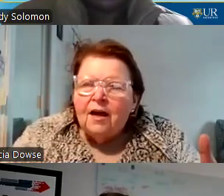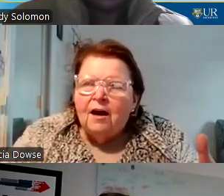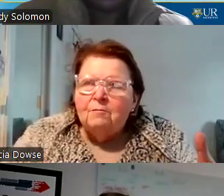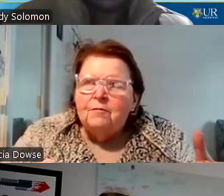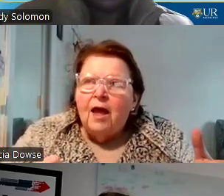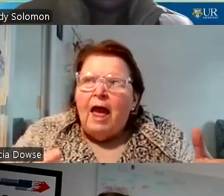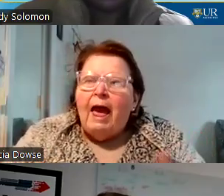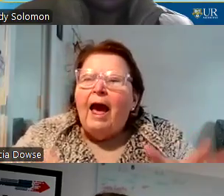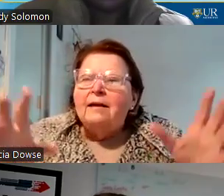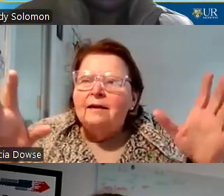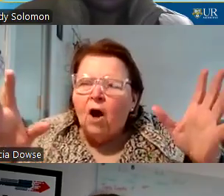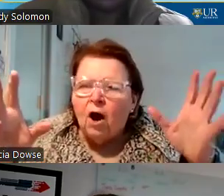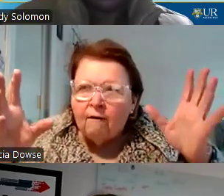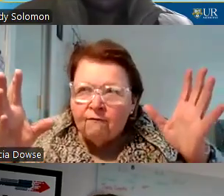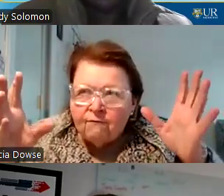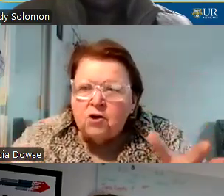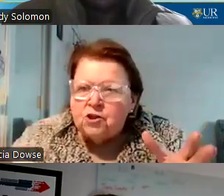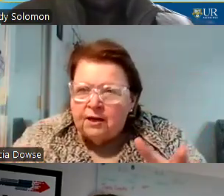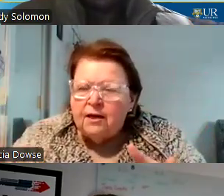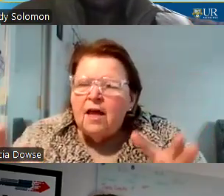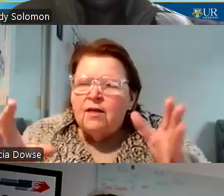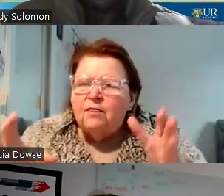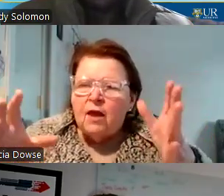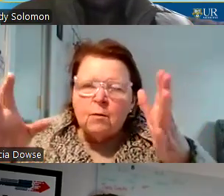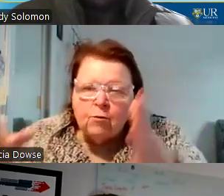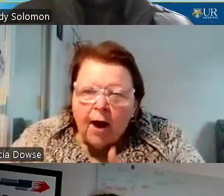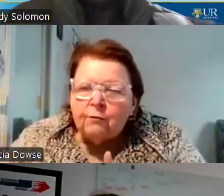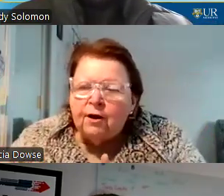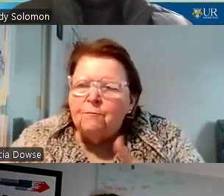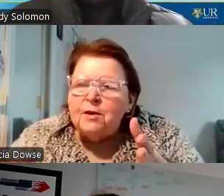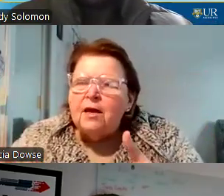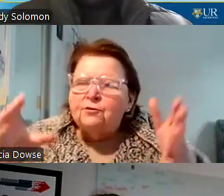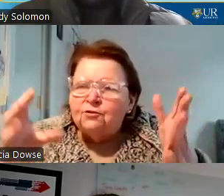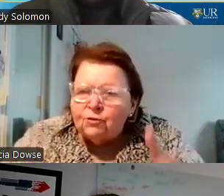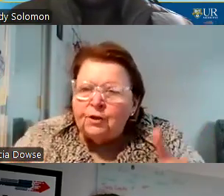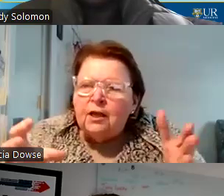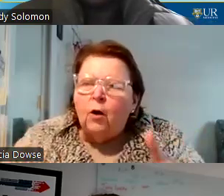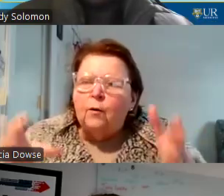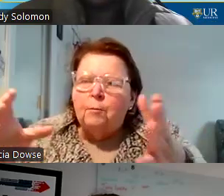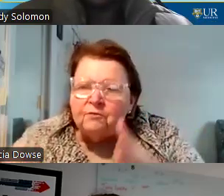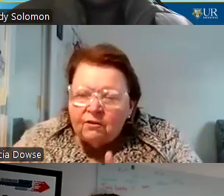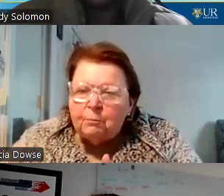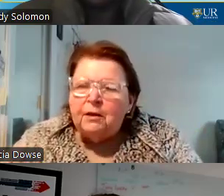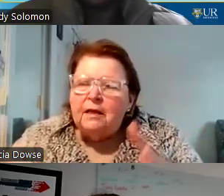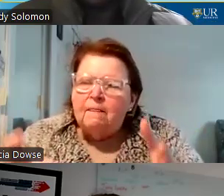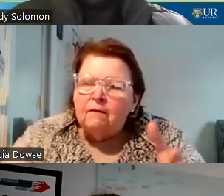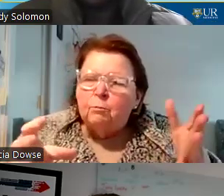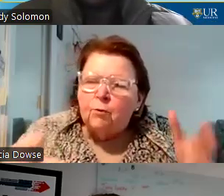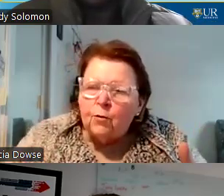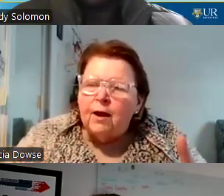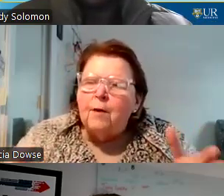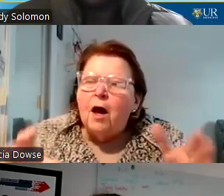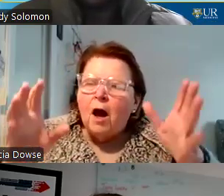actually had a function that they were proud of. Being a student or a participant in